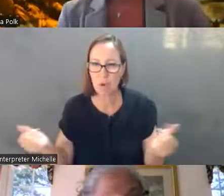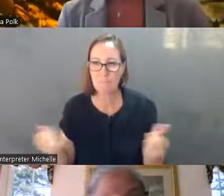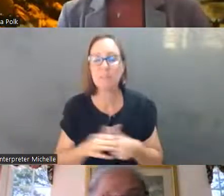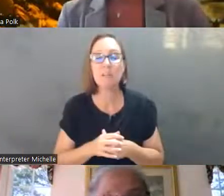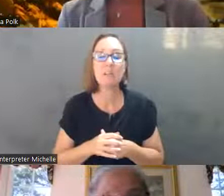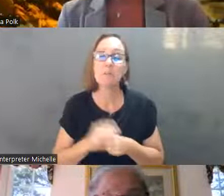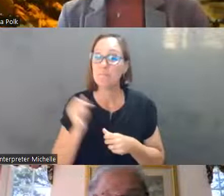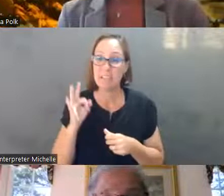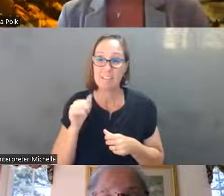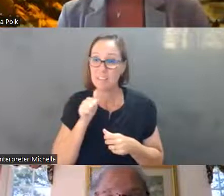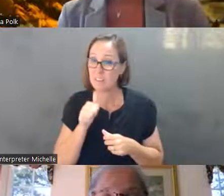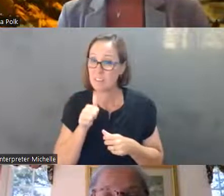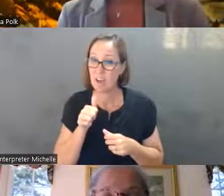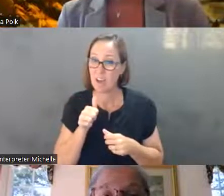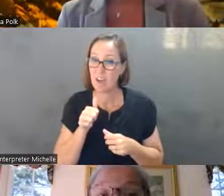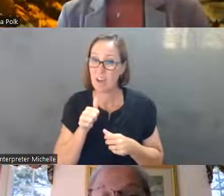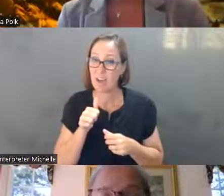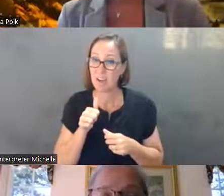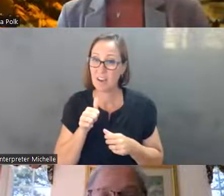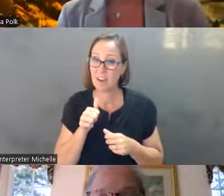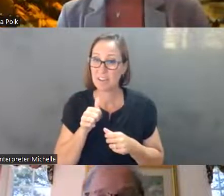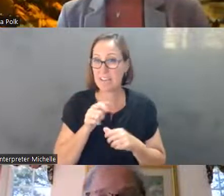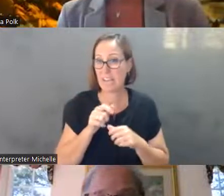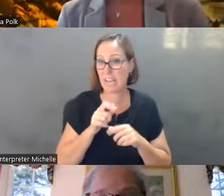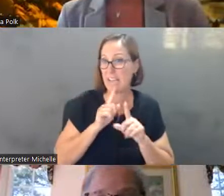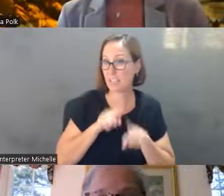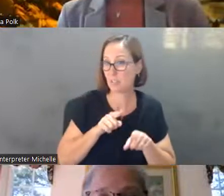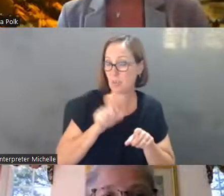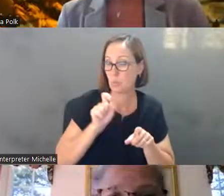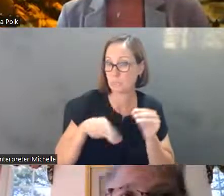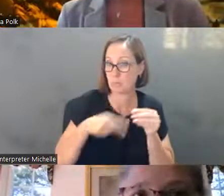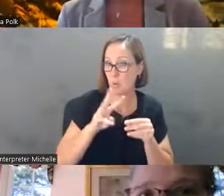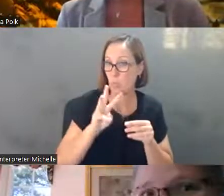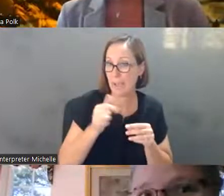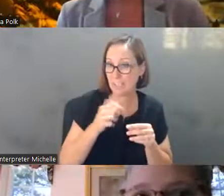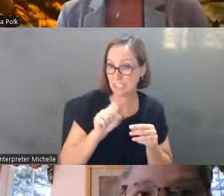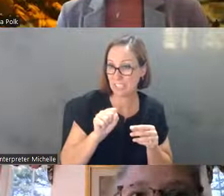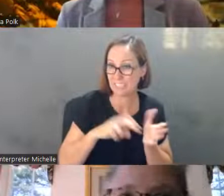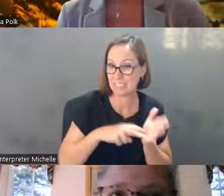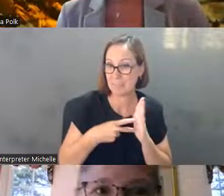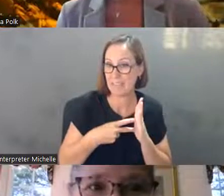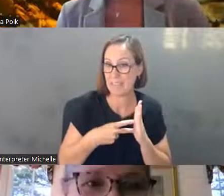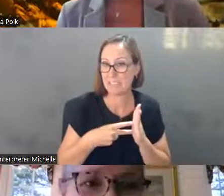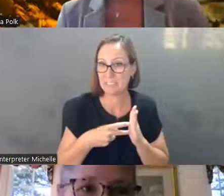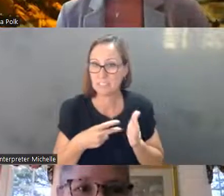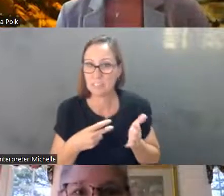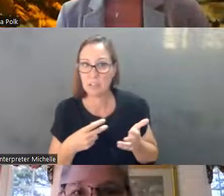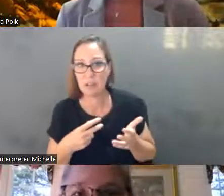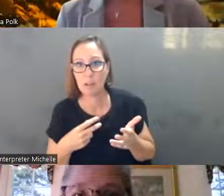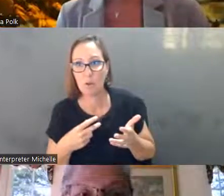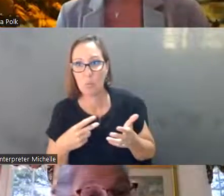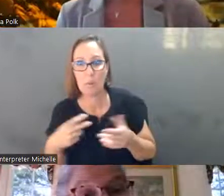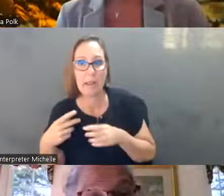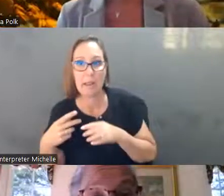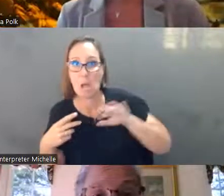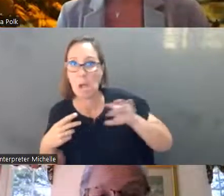not answering the question about wages, oftentimes we're, you know, just spinning. We're in that hamster wheel where we're putting a lot